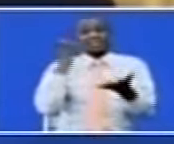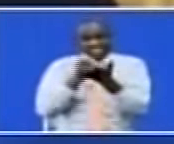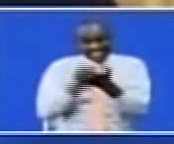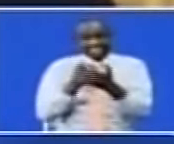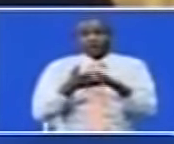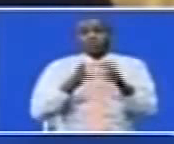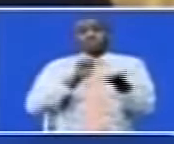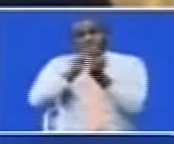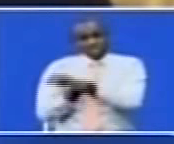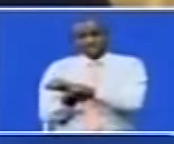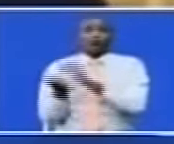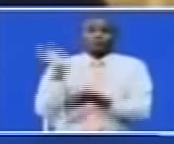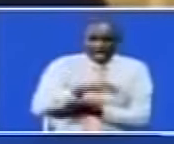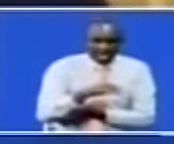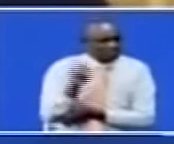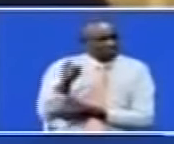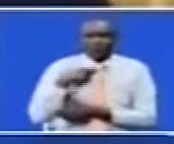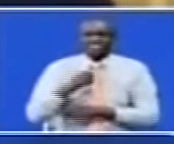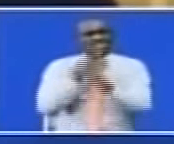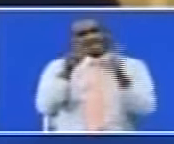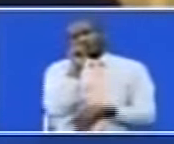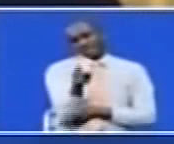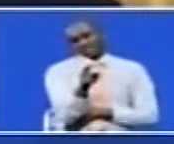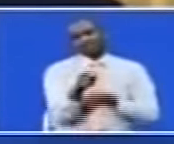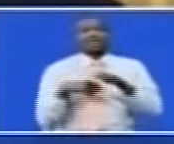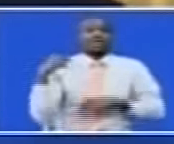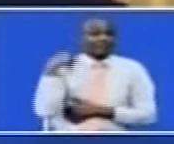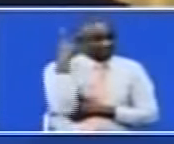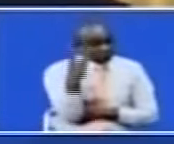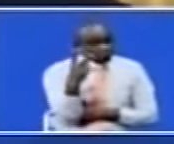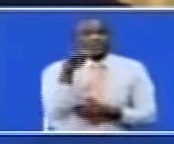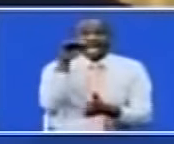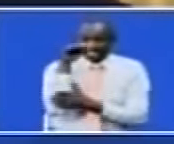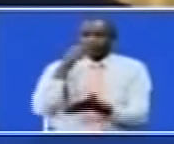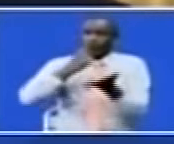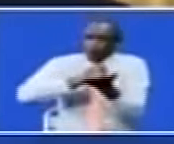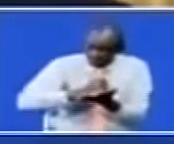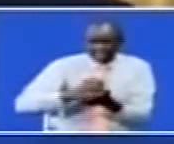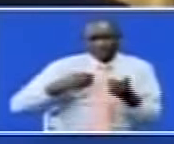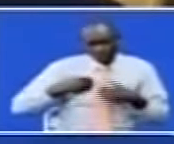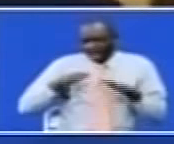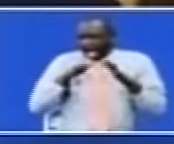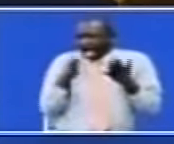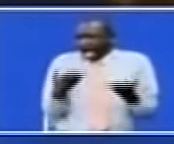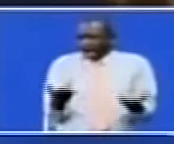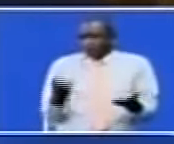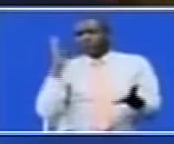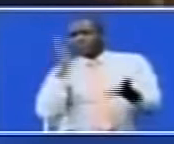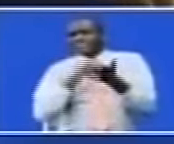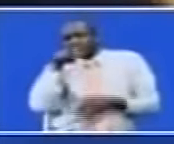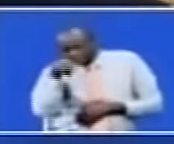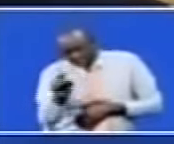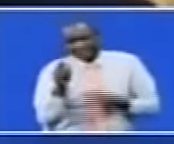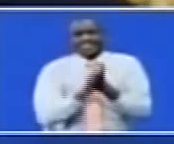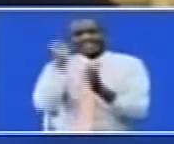evidence. So we are asking for a clarification. Number two, we are asking for an audit of how the witnesses in